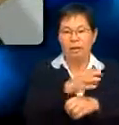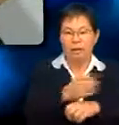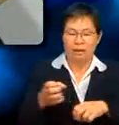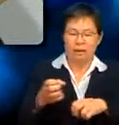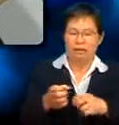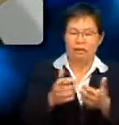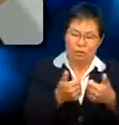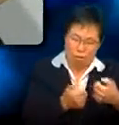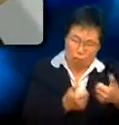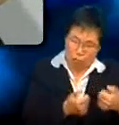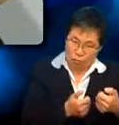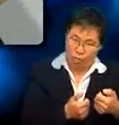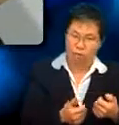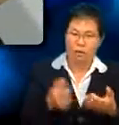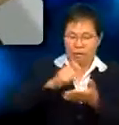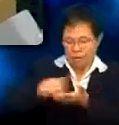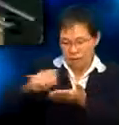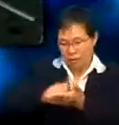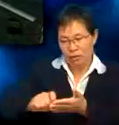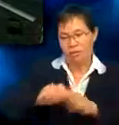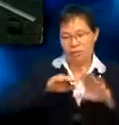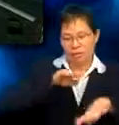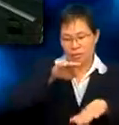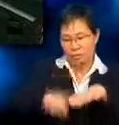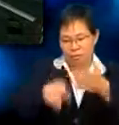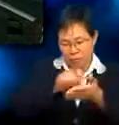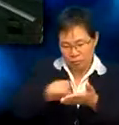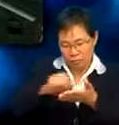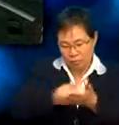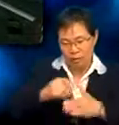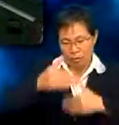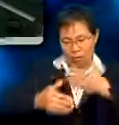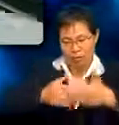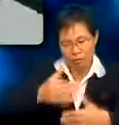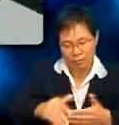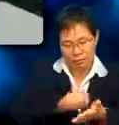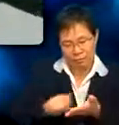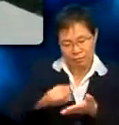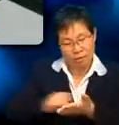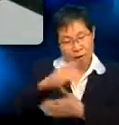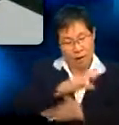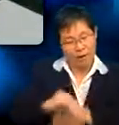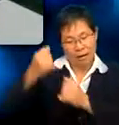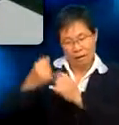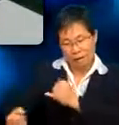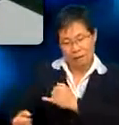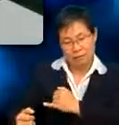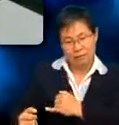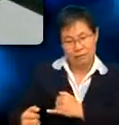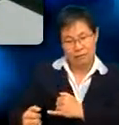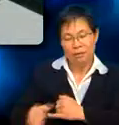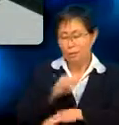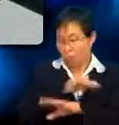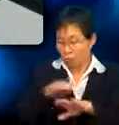Next, write down a step-by-step procedure. And lastly, don't